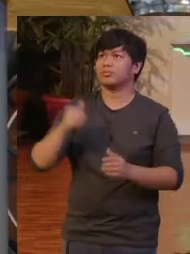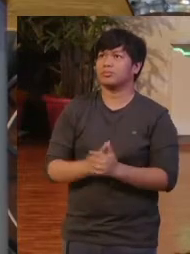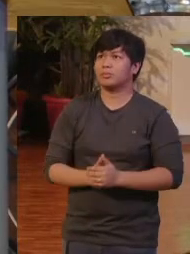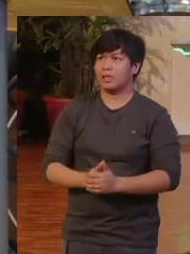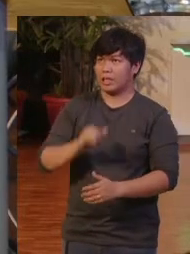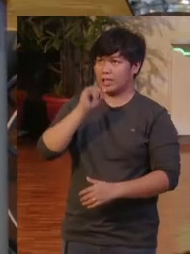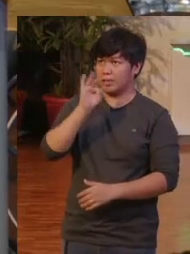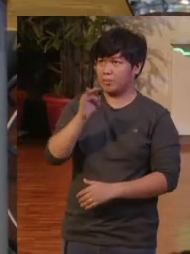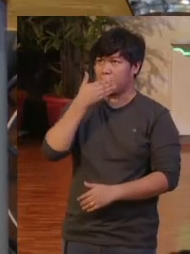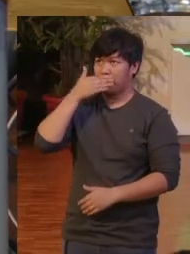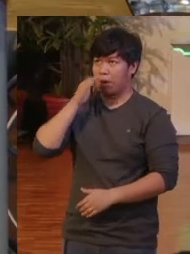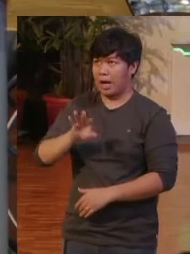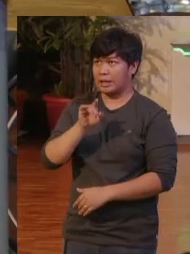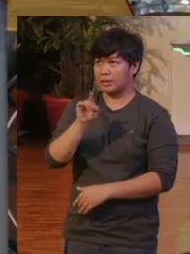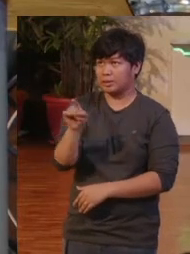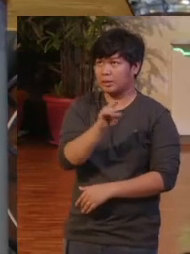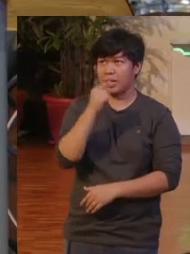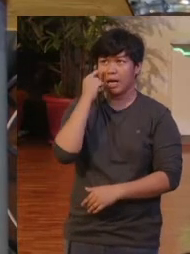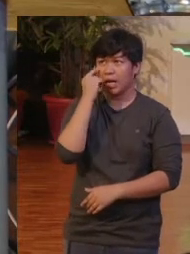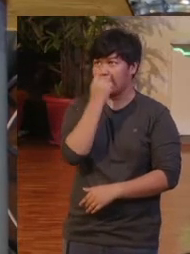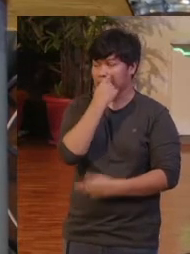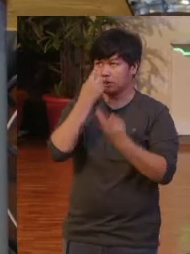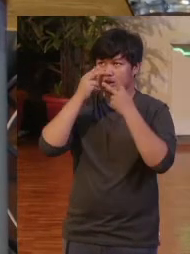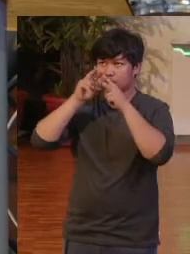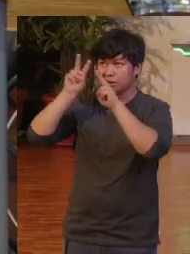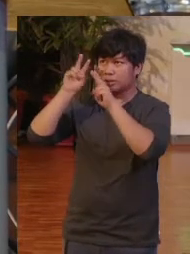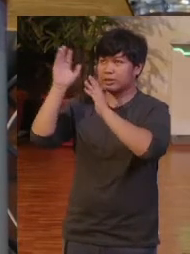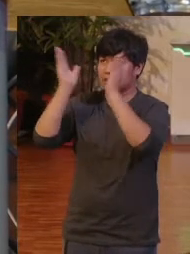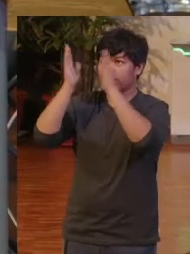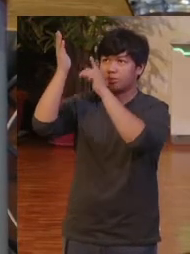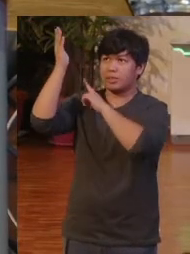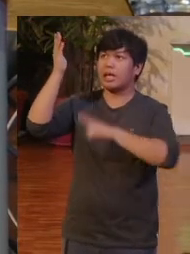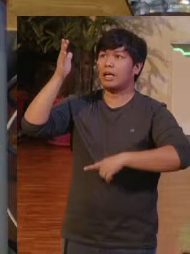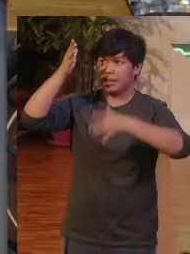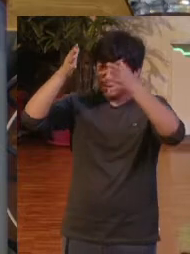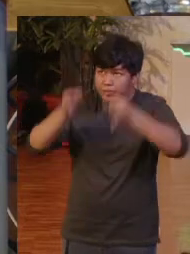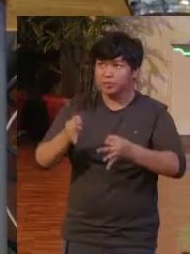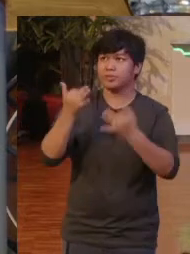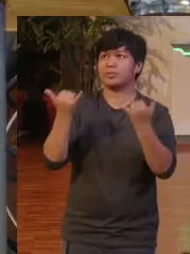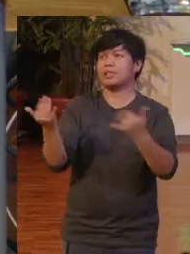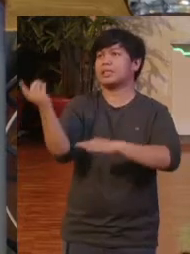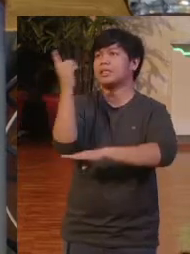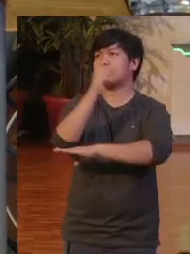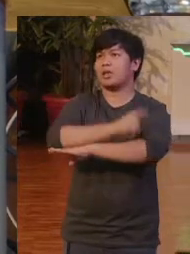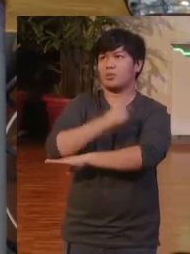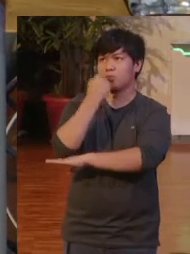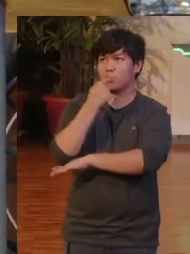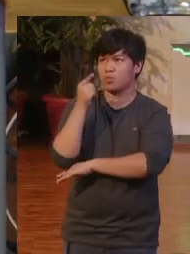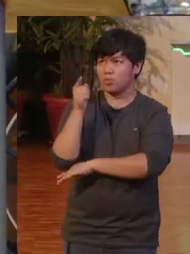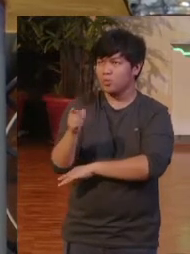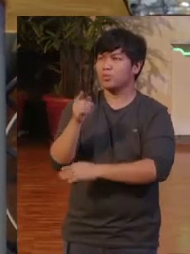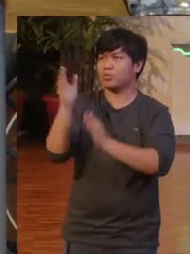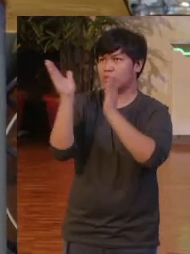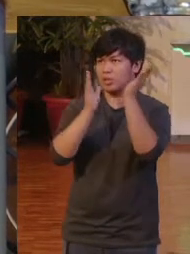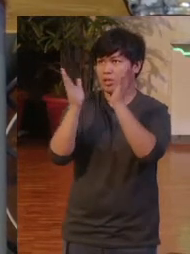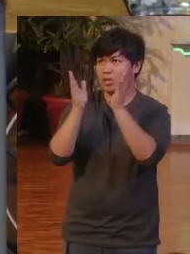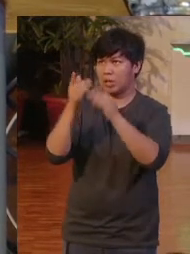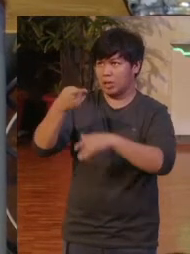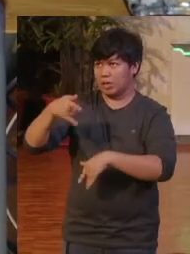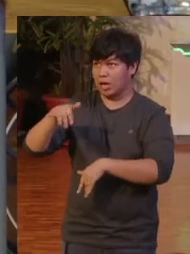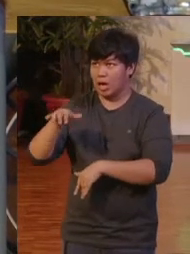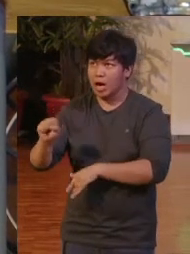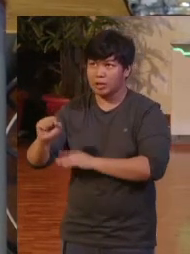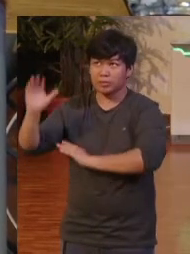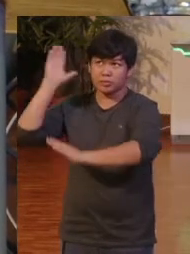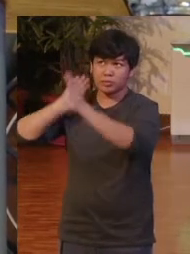if it is evil in your eyes to serve the Lord, choose this day whom you will serve, whether the gods